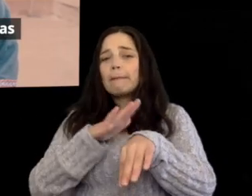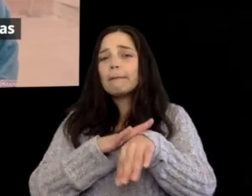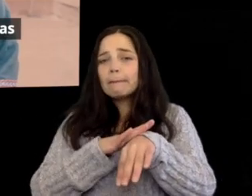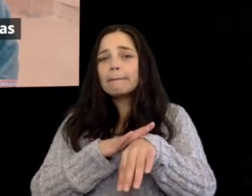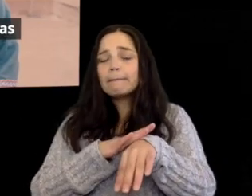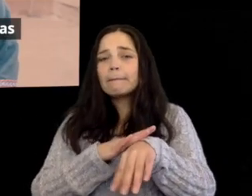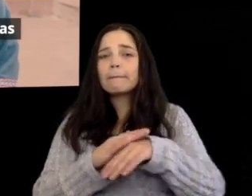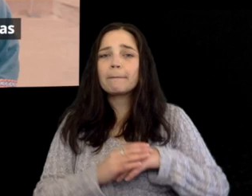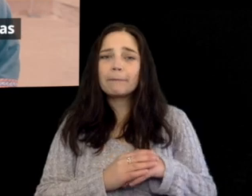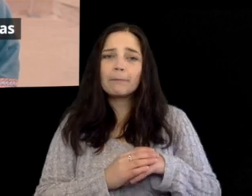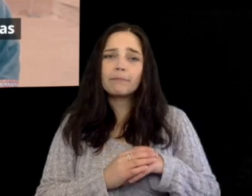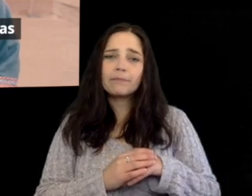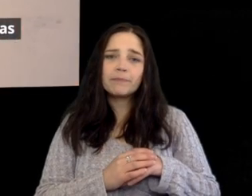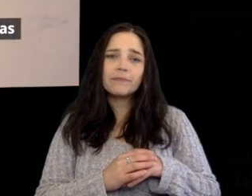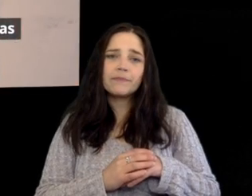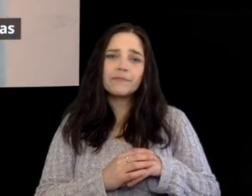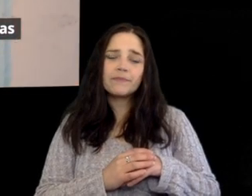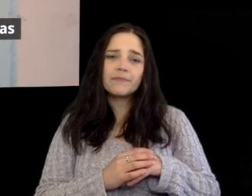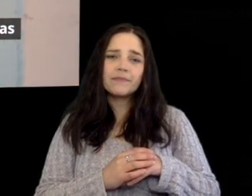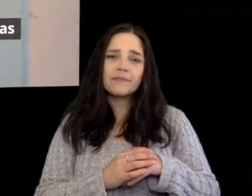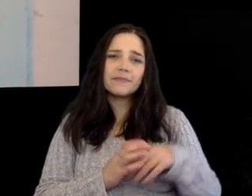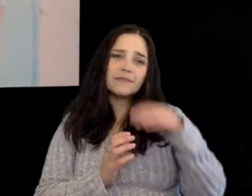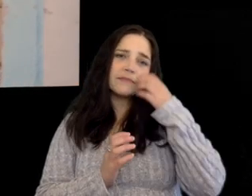hii atu ana ma atu ana koti ni